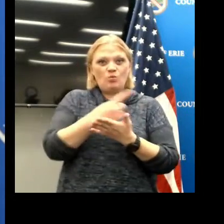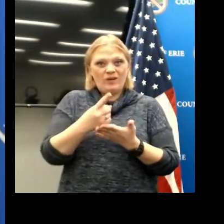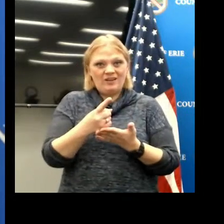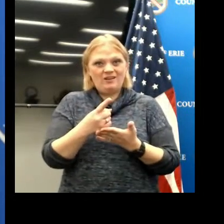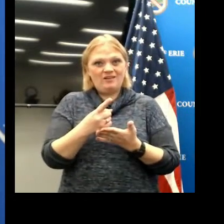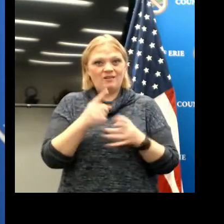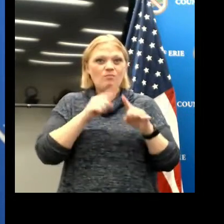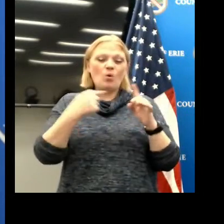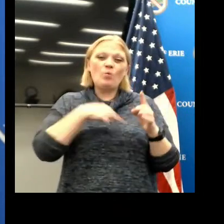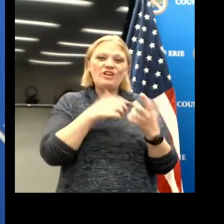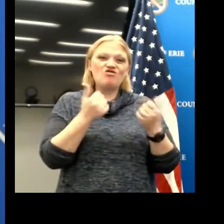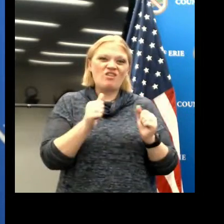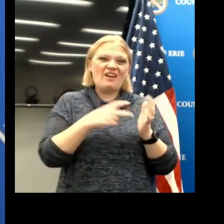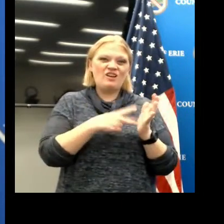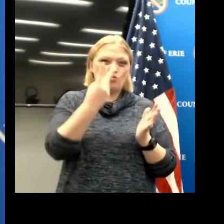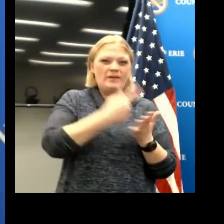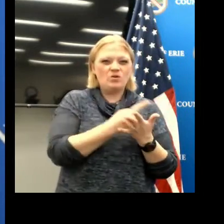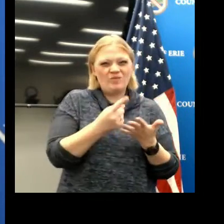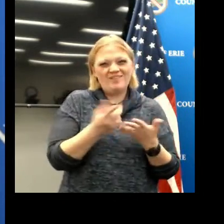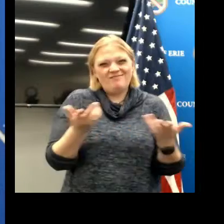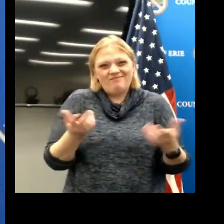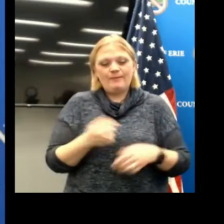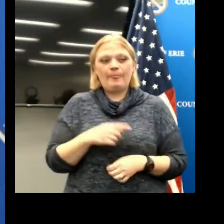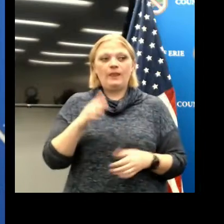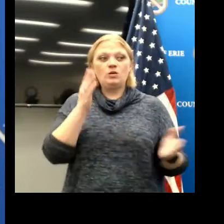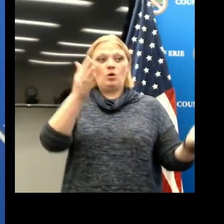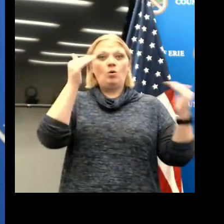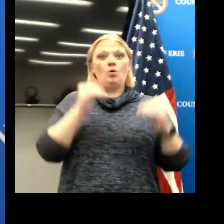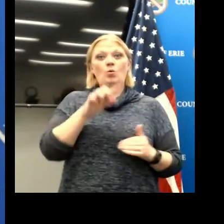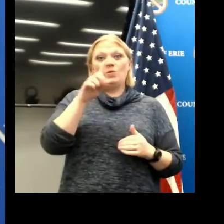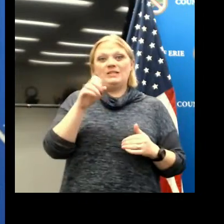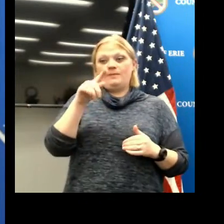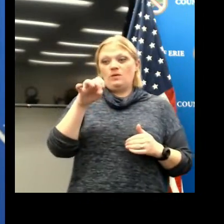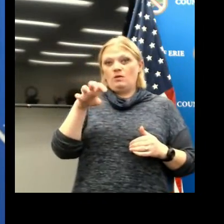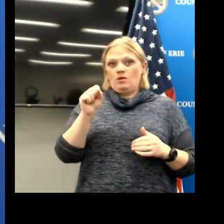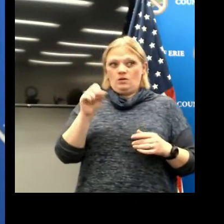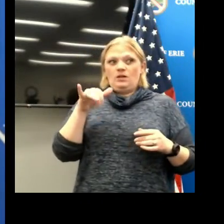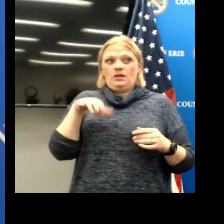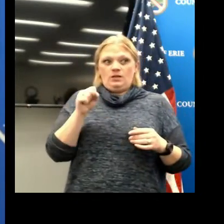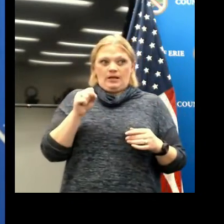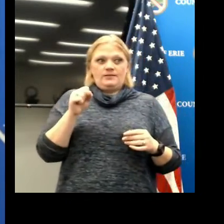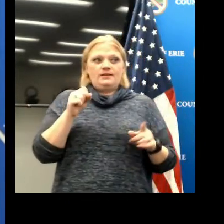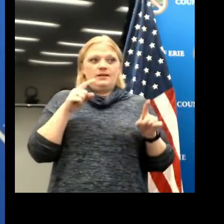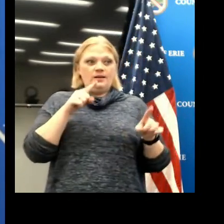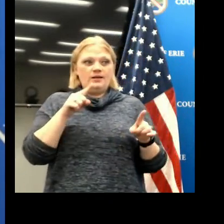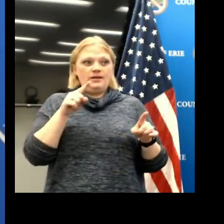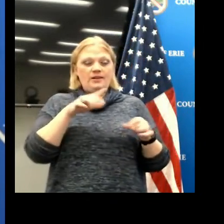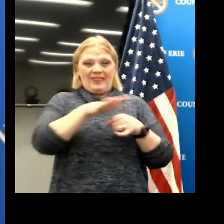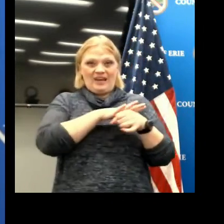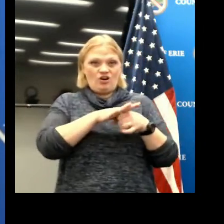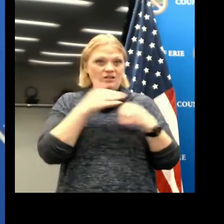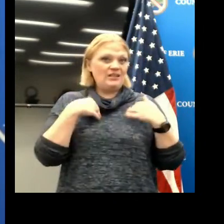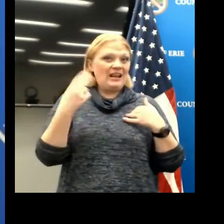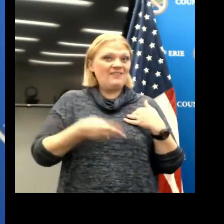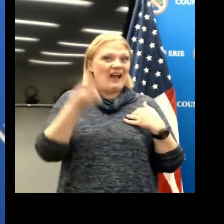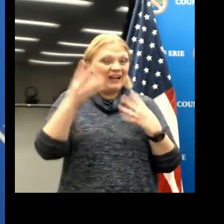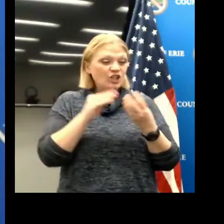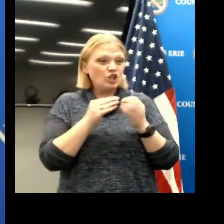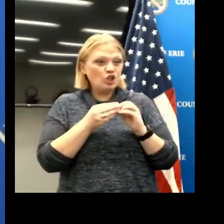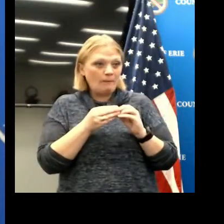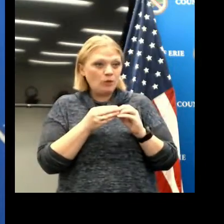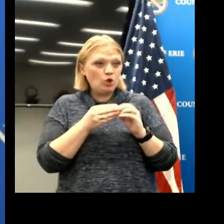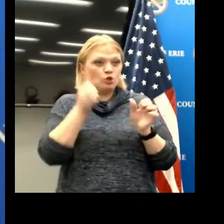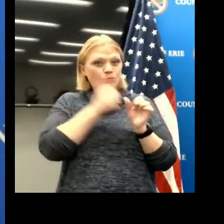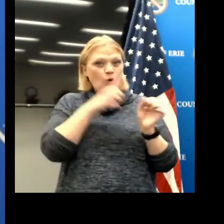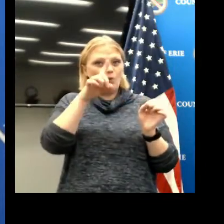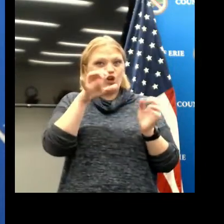basis. And then on the first part of your question regarding the zip codes, yeah, the zip codes that have higher propensity of cases on an infection rate as well as per